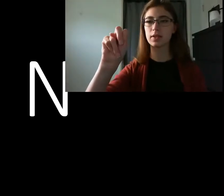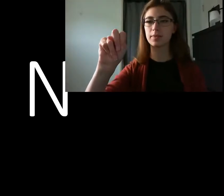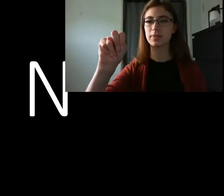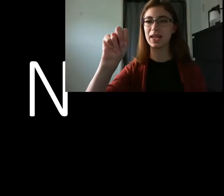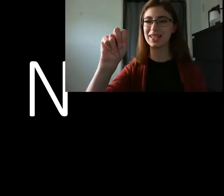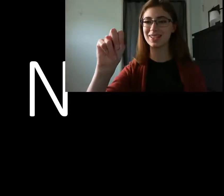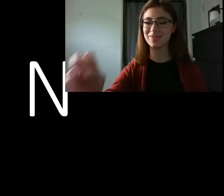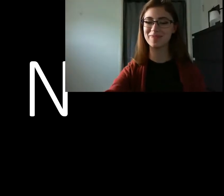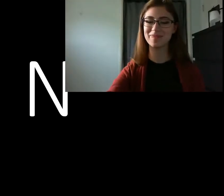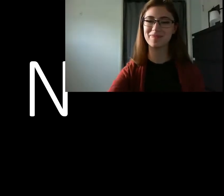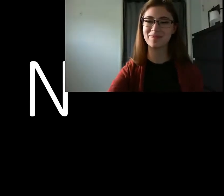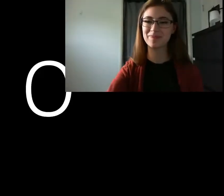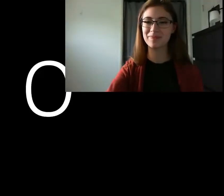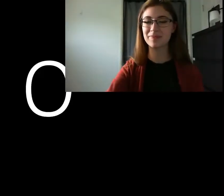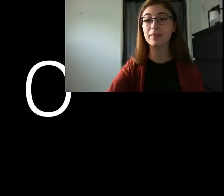So, N.